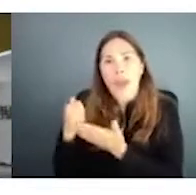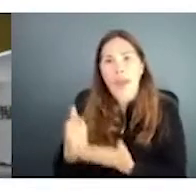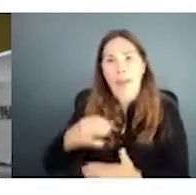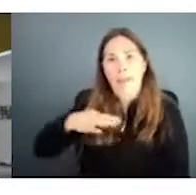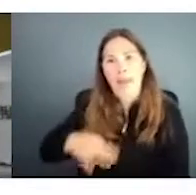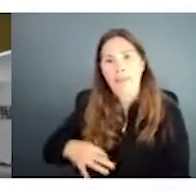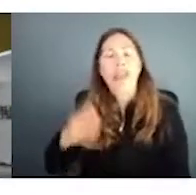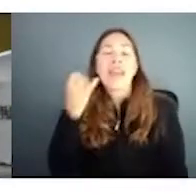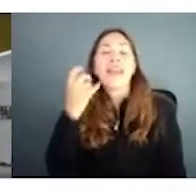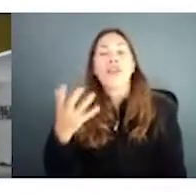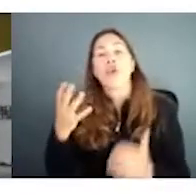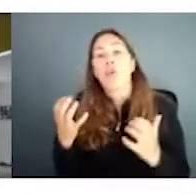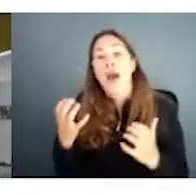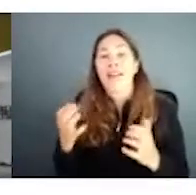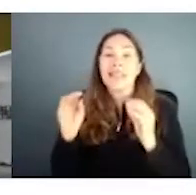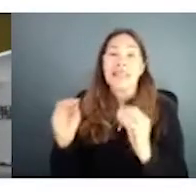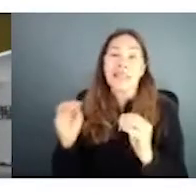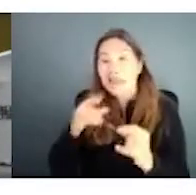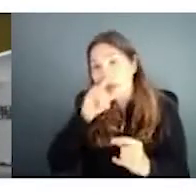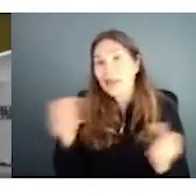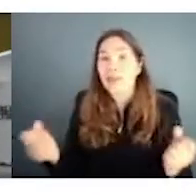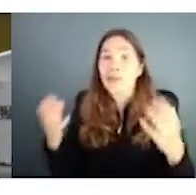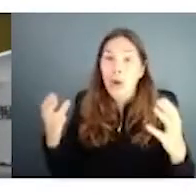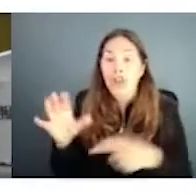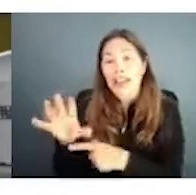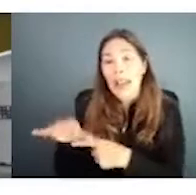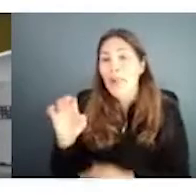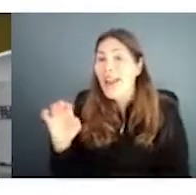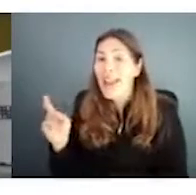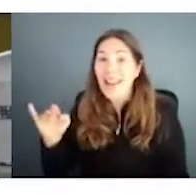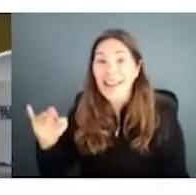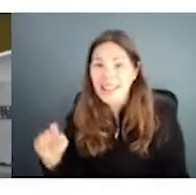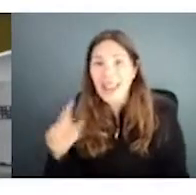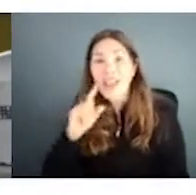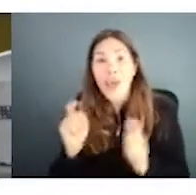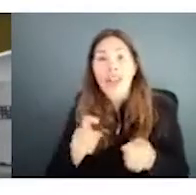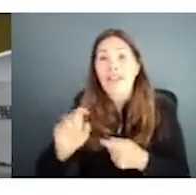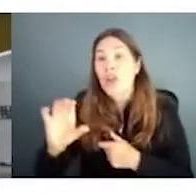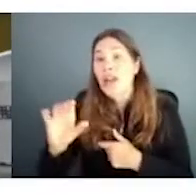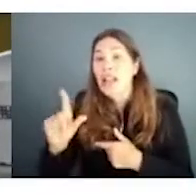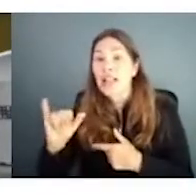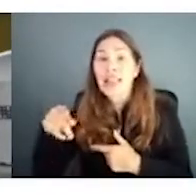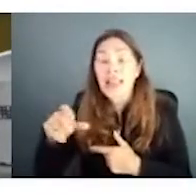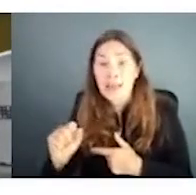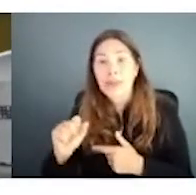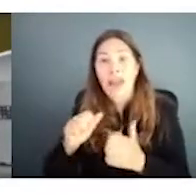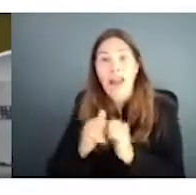say you wanted to teach the kids how to do a multi-camera edit. They'll give you the clips that can automatically sync